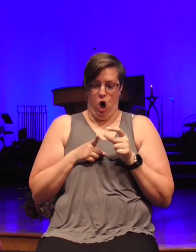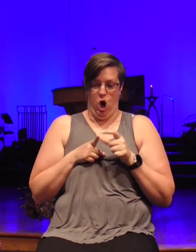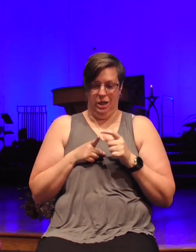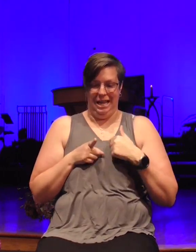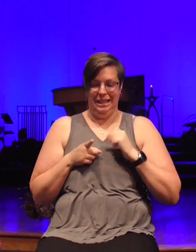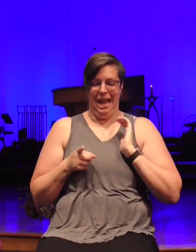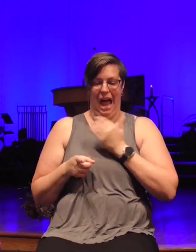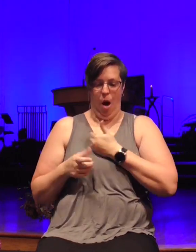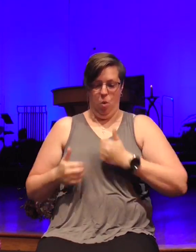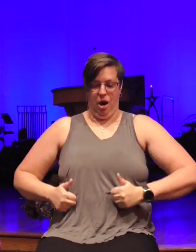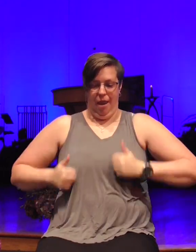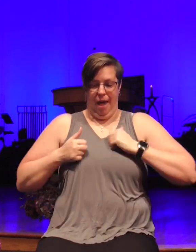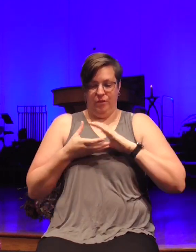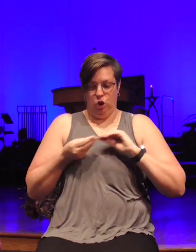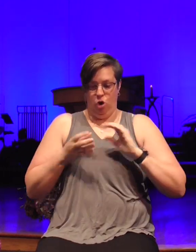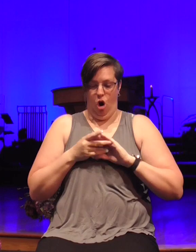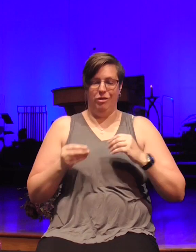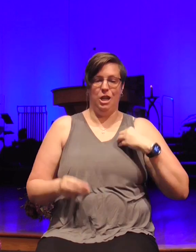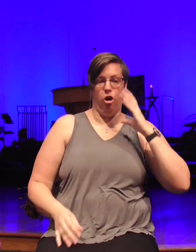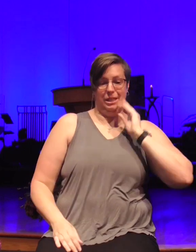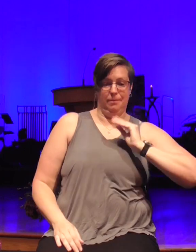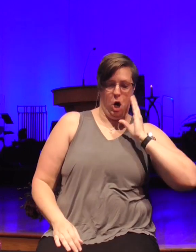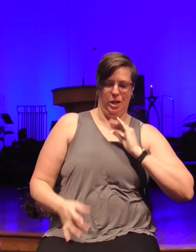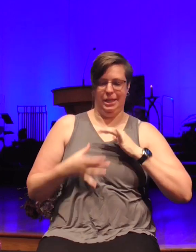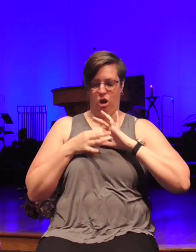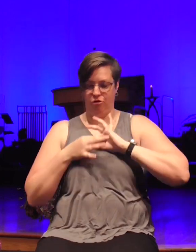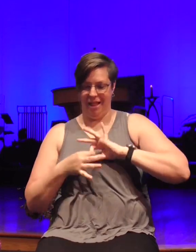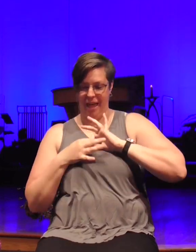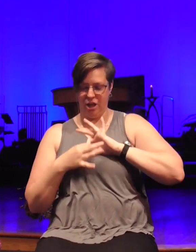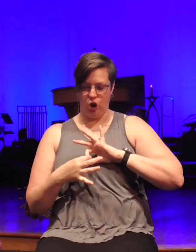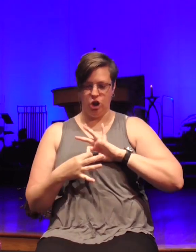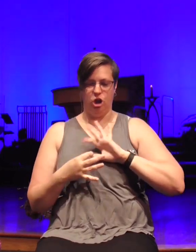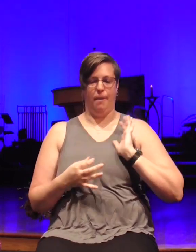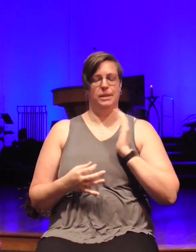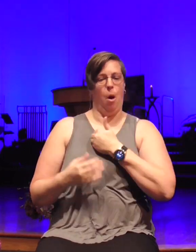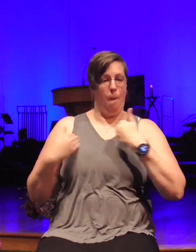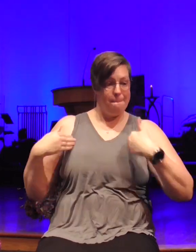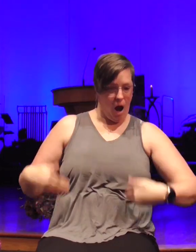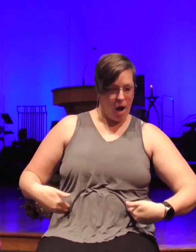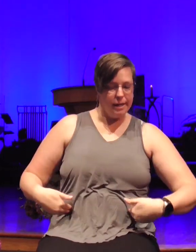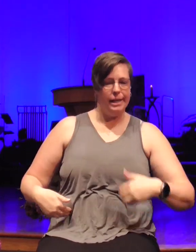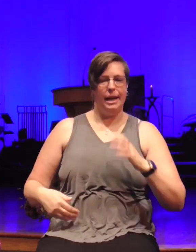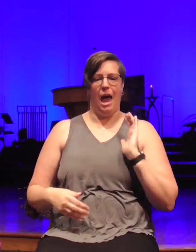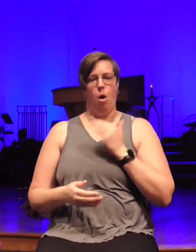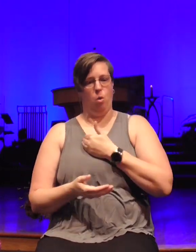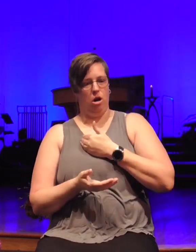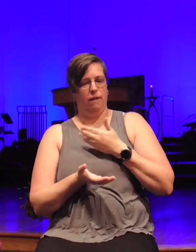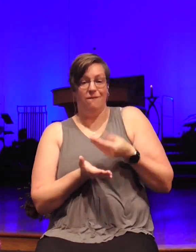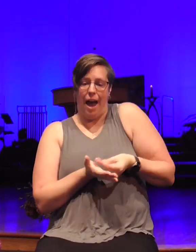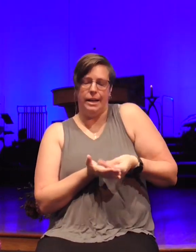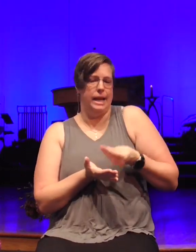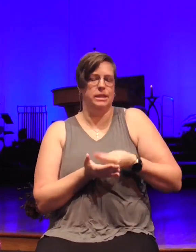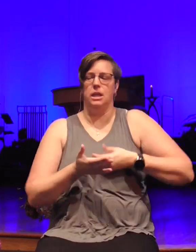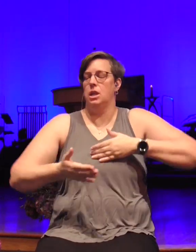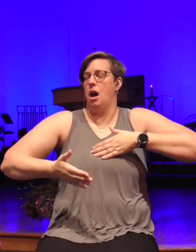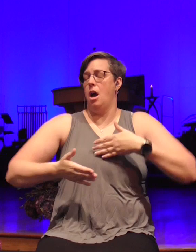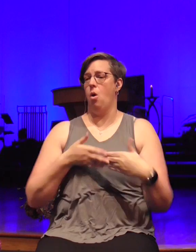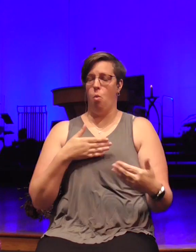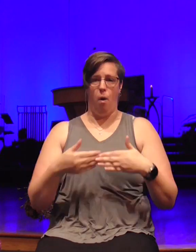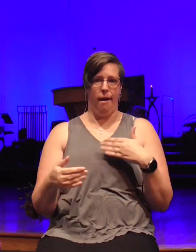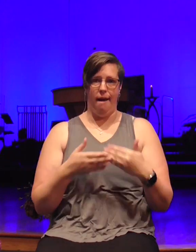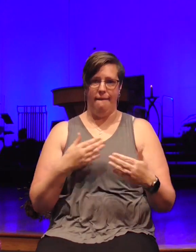us. Our experiences, our relationships, our body, our finances, every realm of